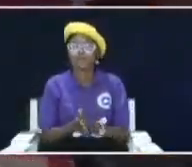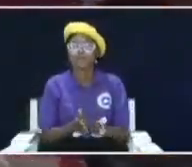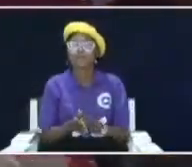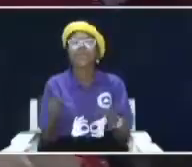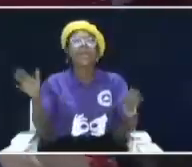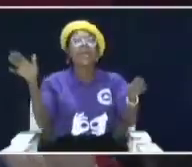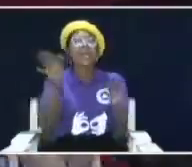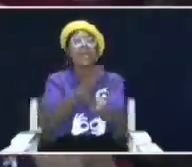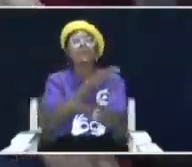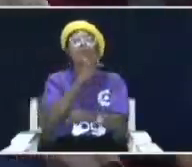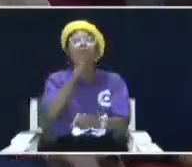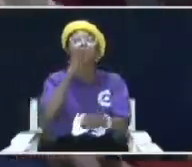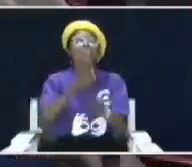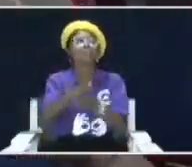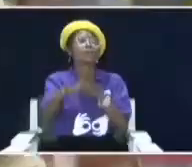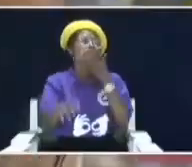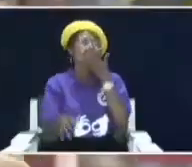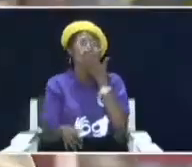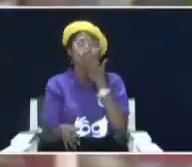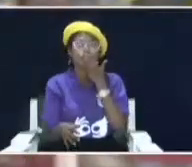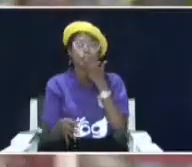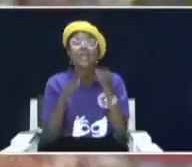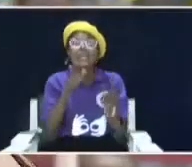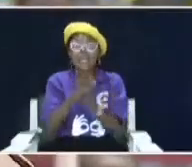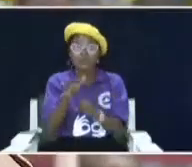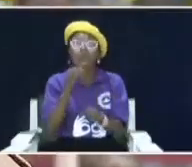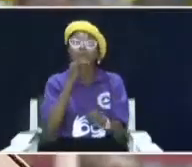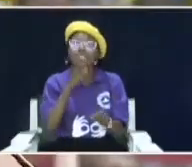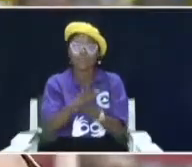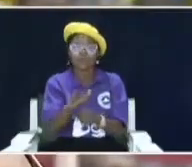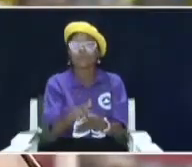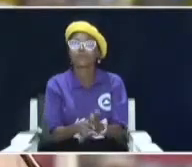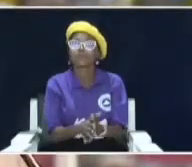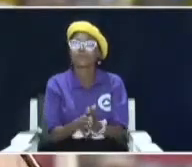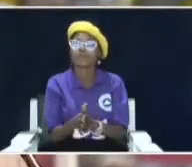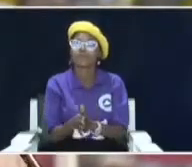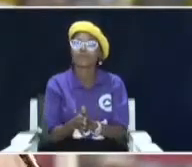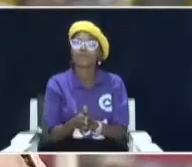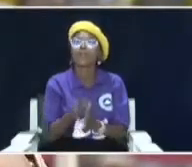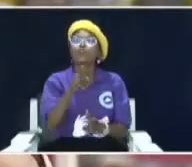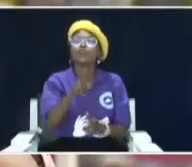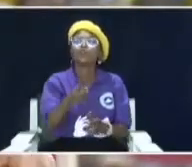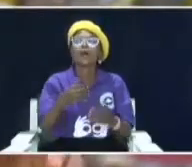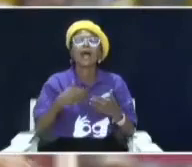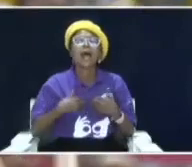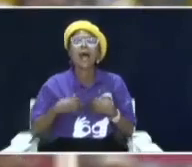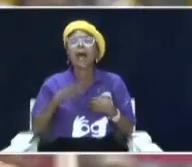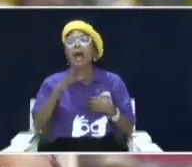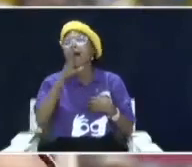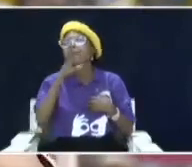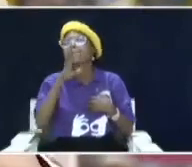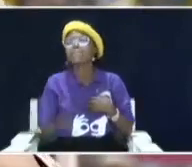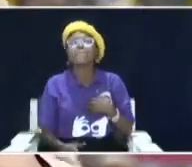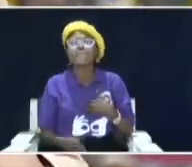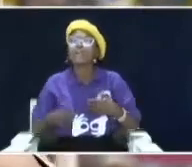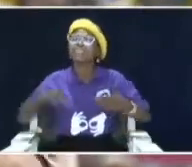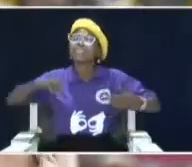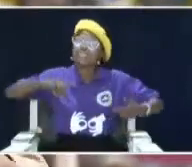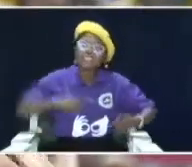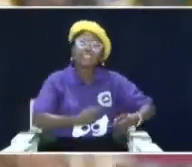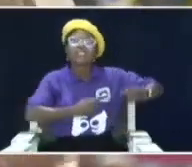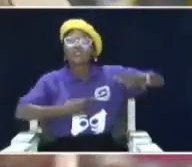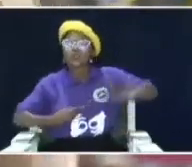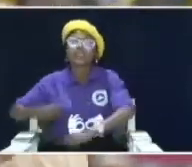Enough is enough. Enough is enough. You have been intimidated enough. You have been oppressed